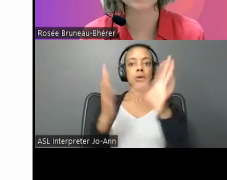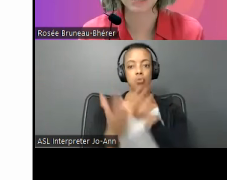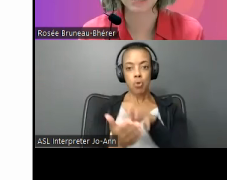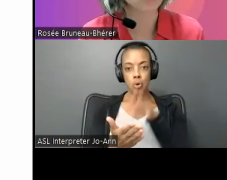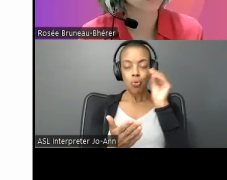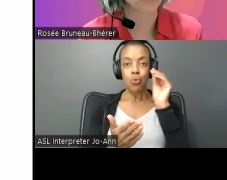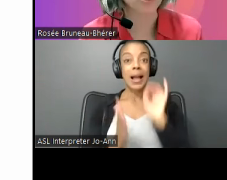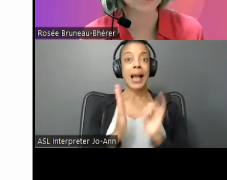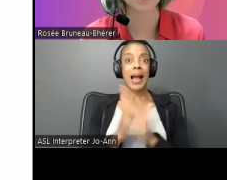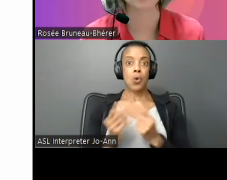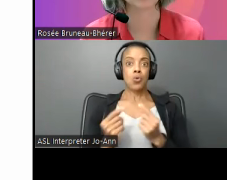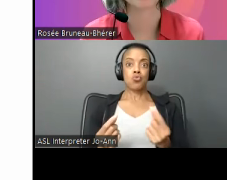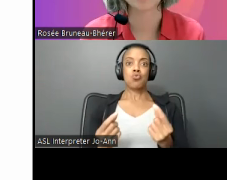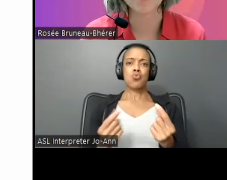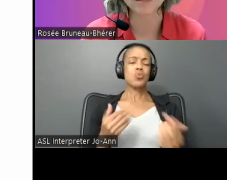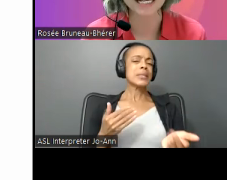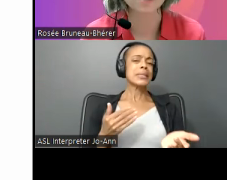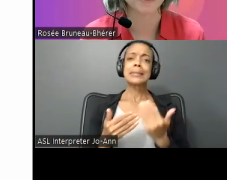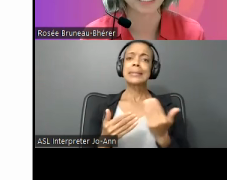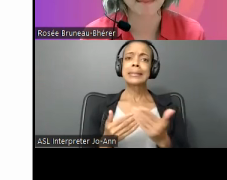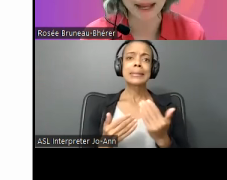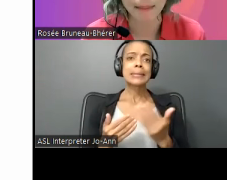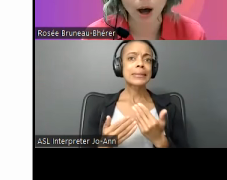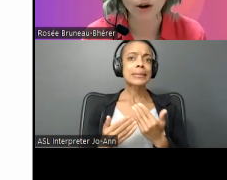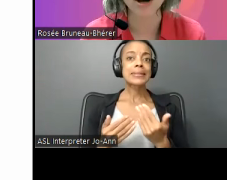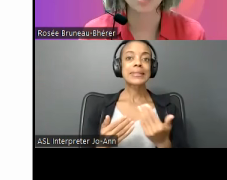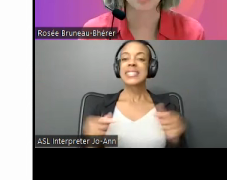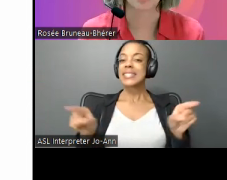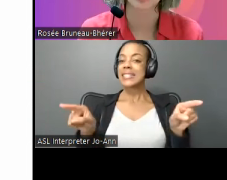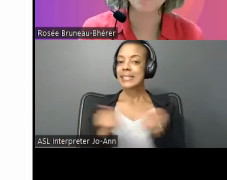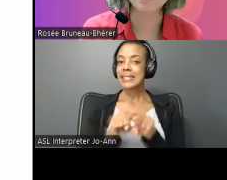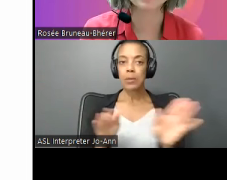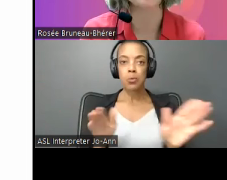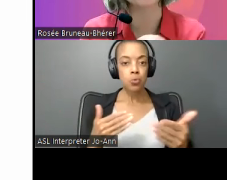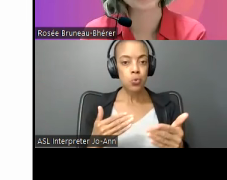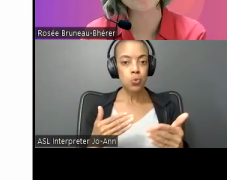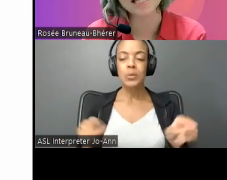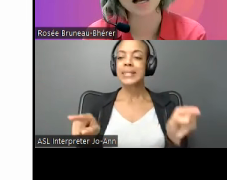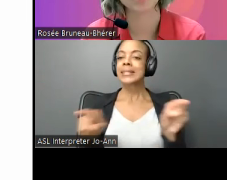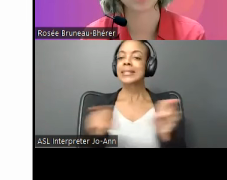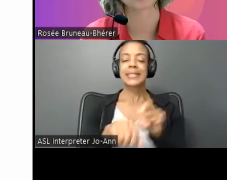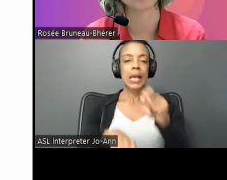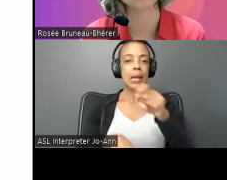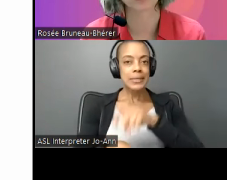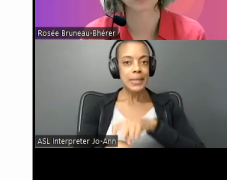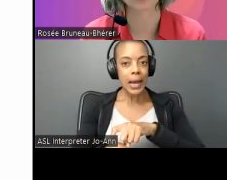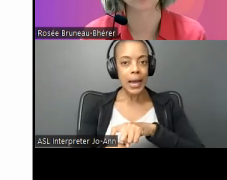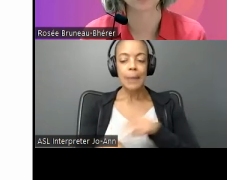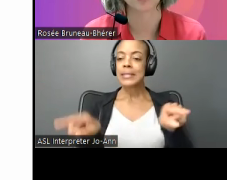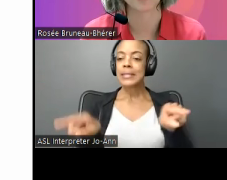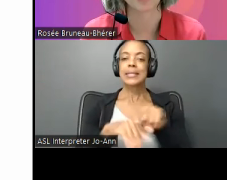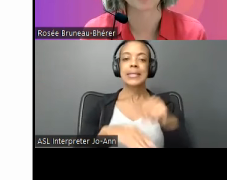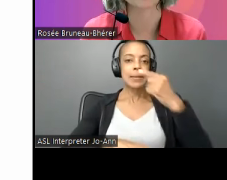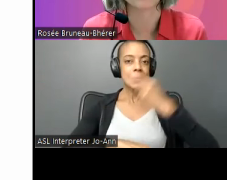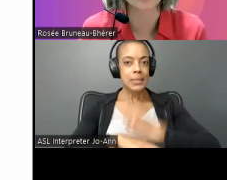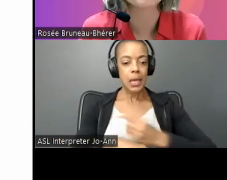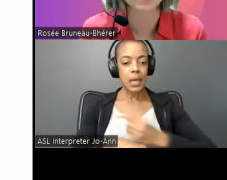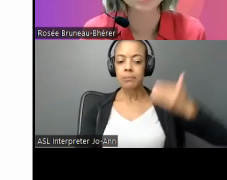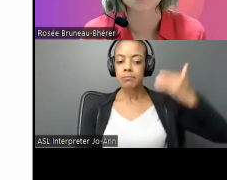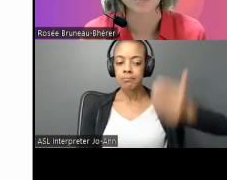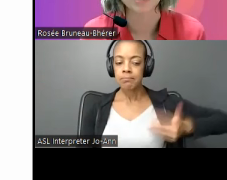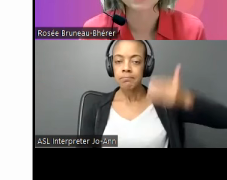this? Very easily, by using the same room, the same time at the and the same day. And you start